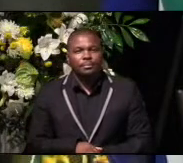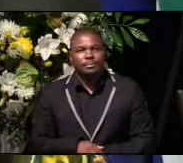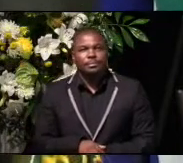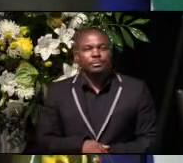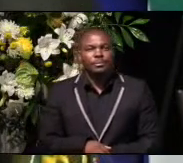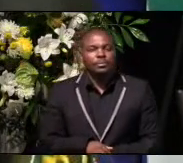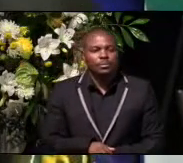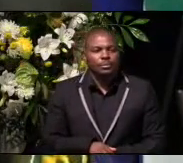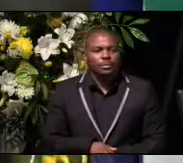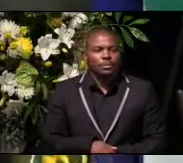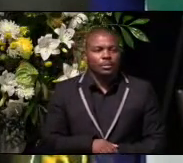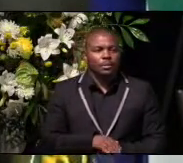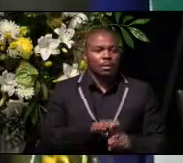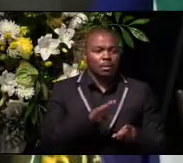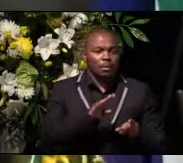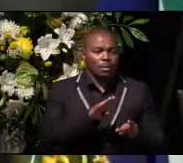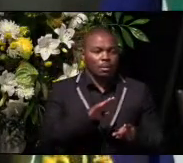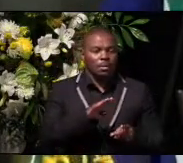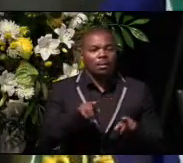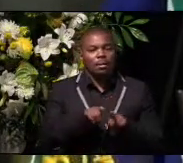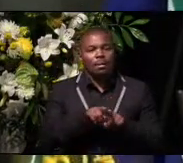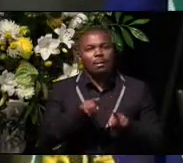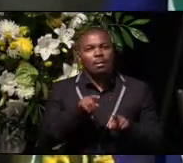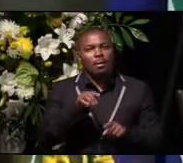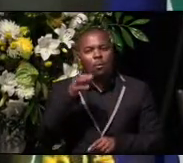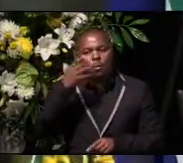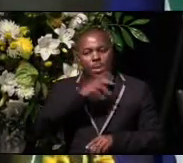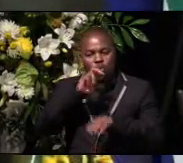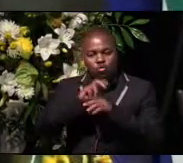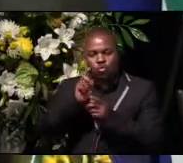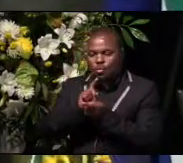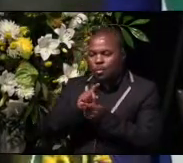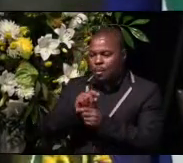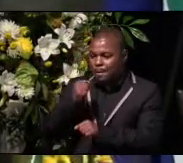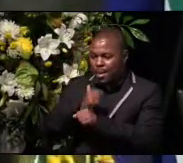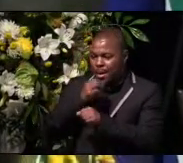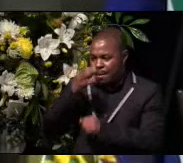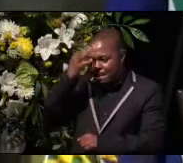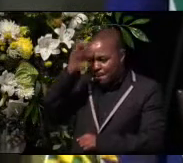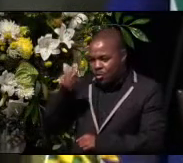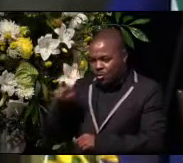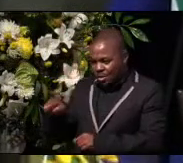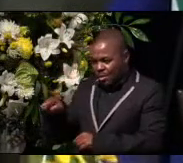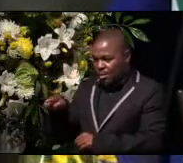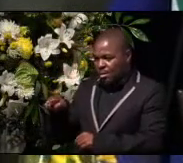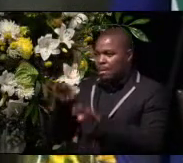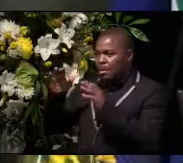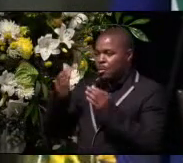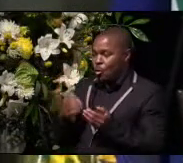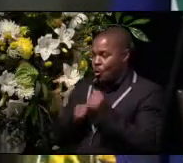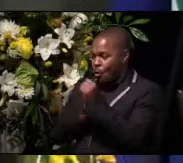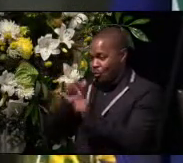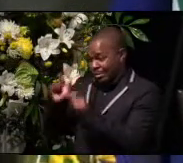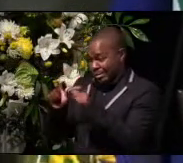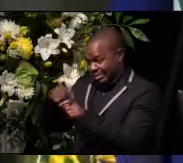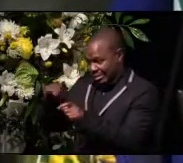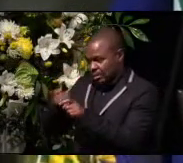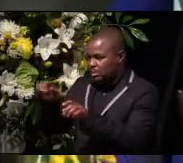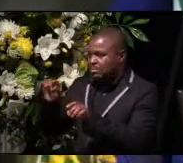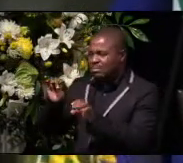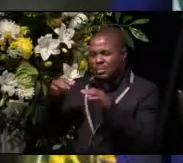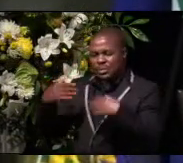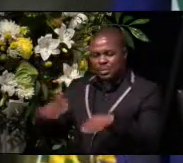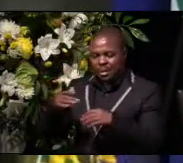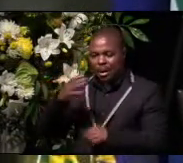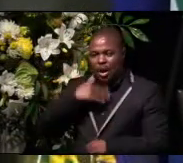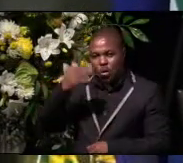um framework for professionalization of the public sector is exceptionally important I know there's a lot